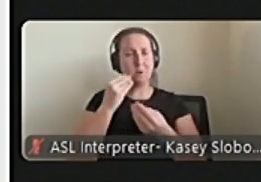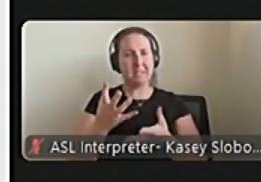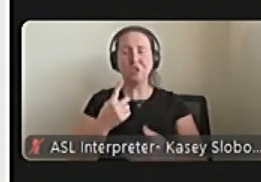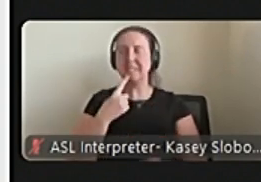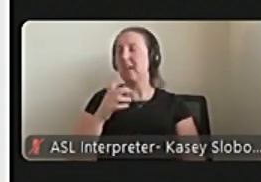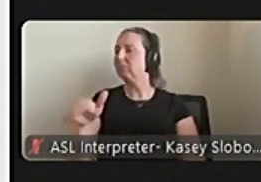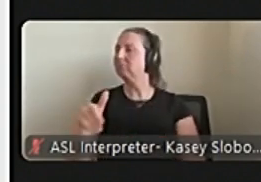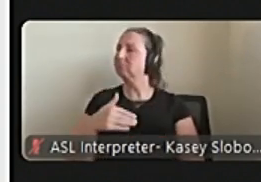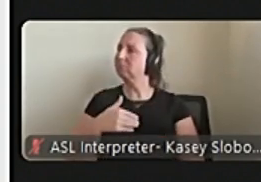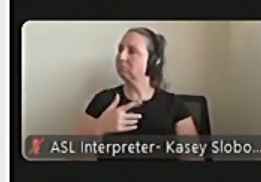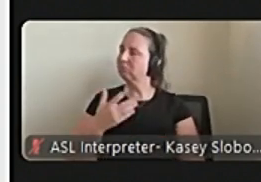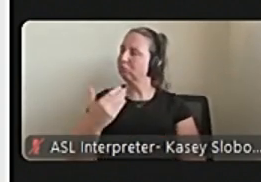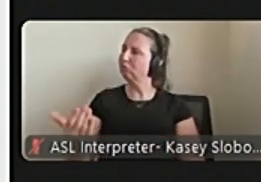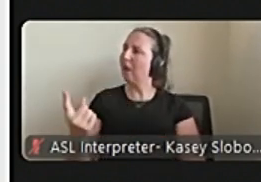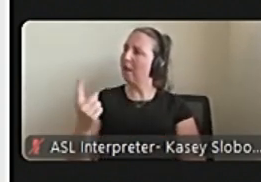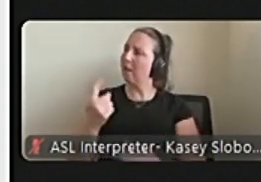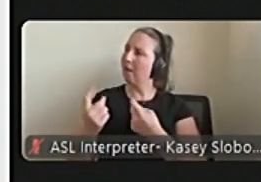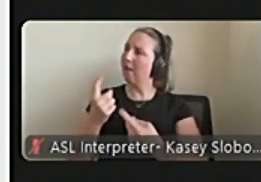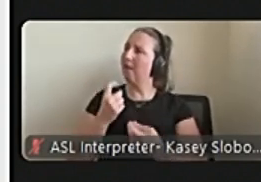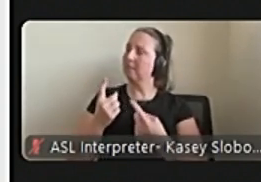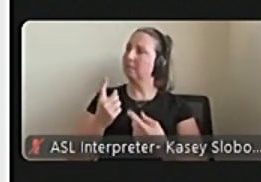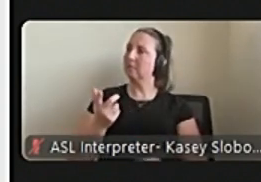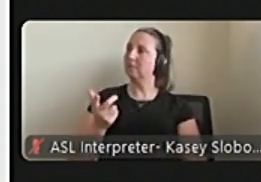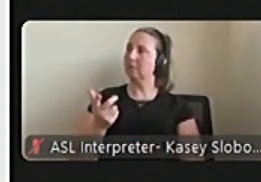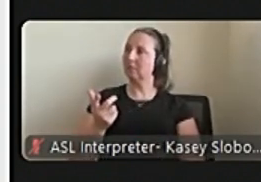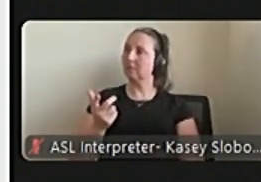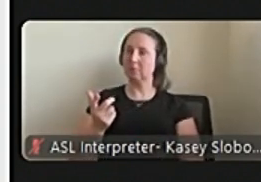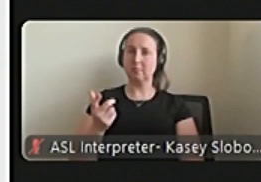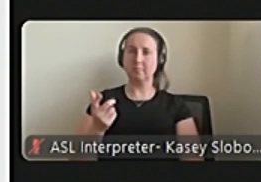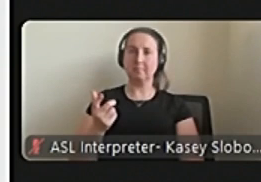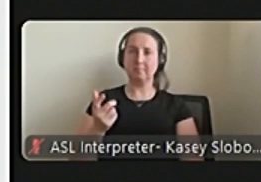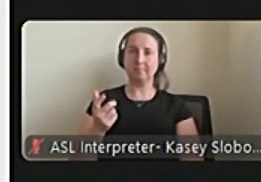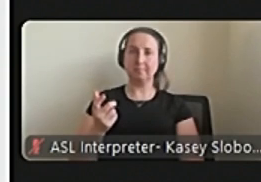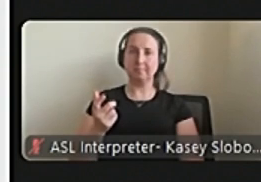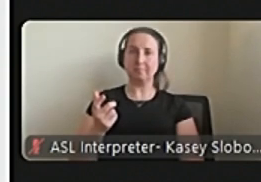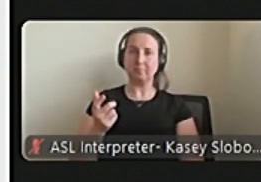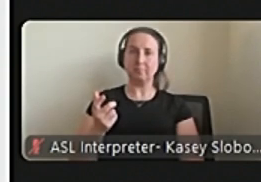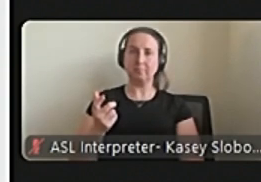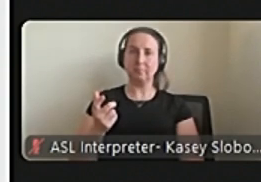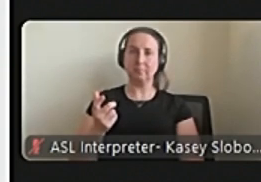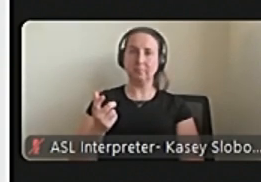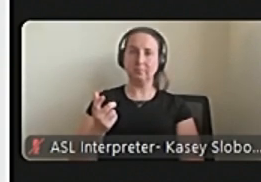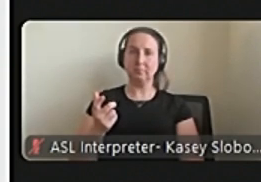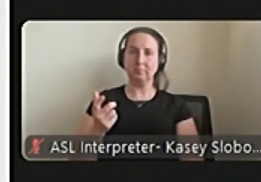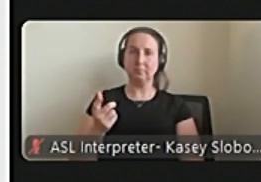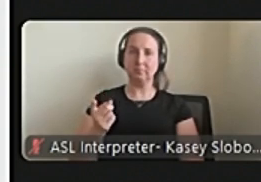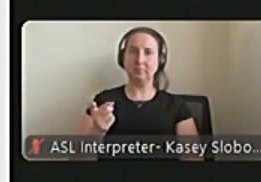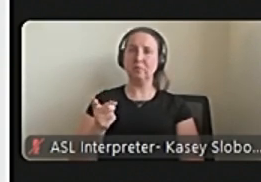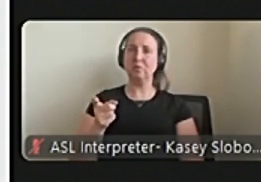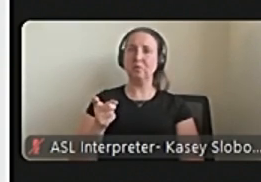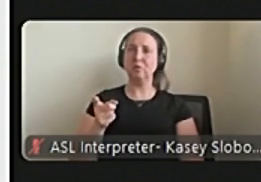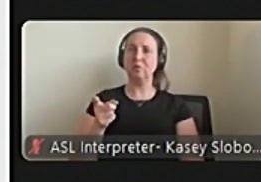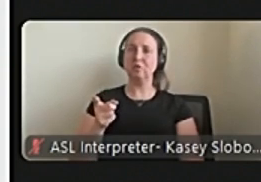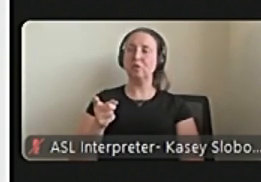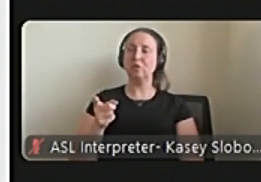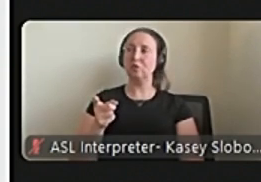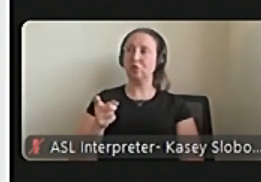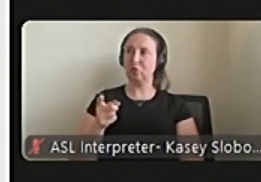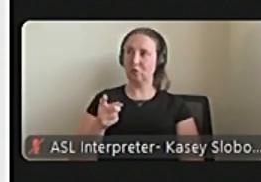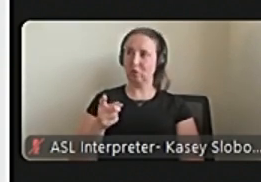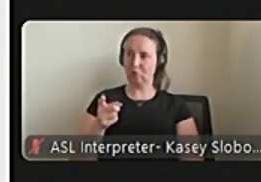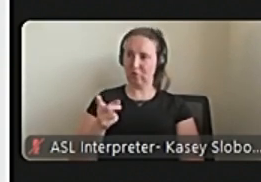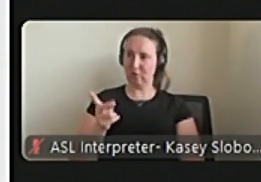have? They're way at the end of the stage of this disease, because they know what it looks like at the end of the disease, and